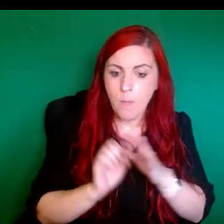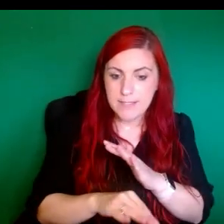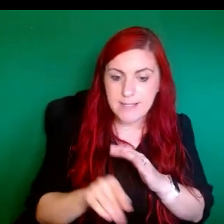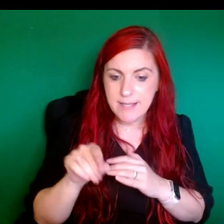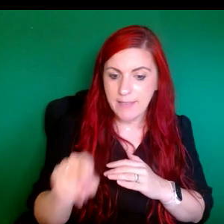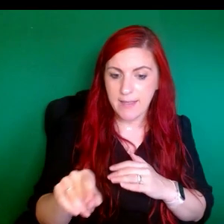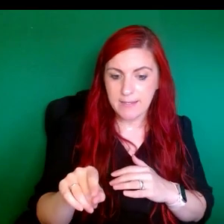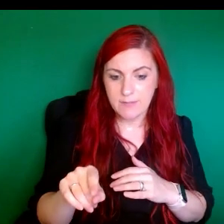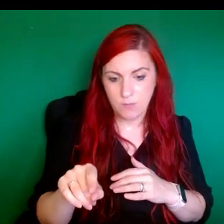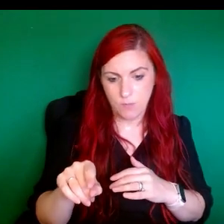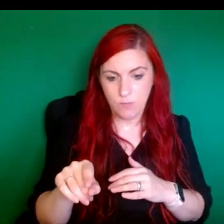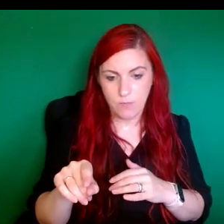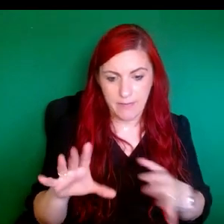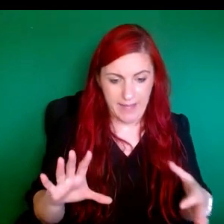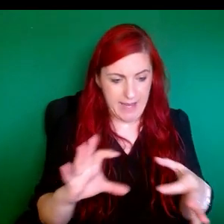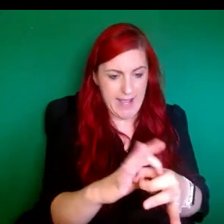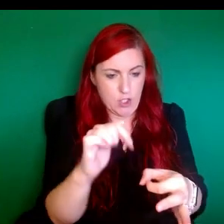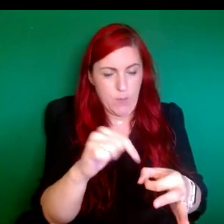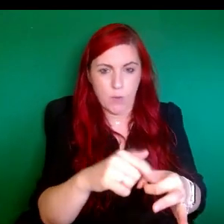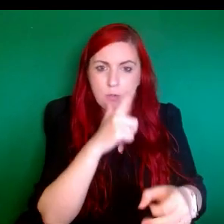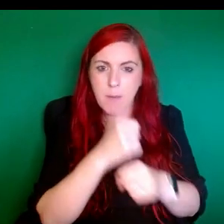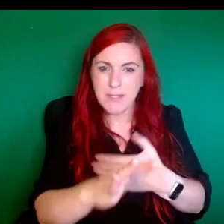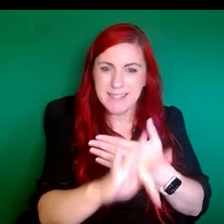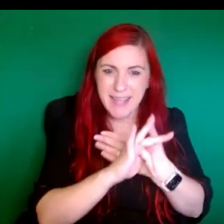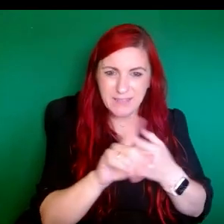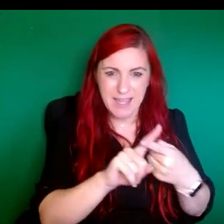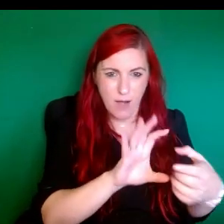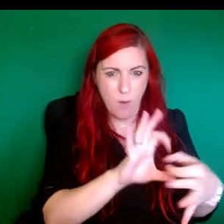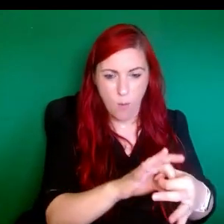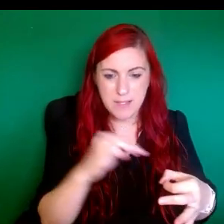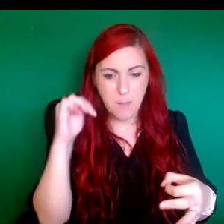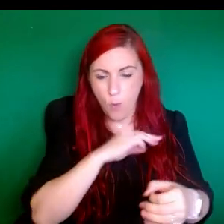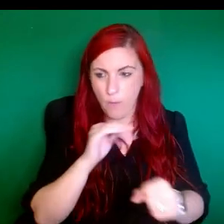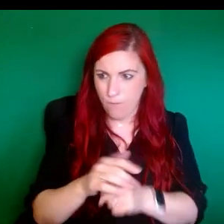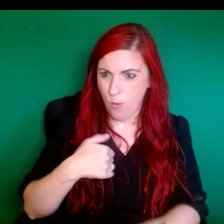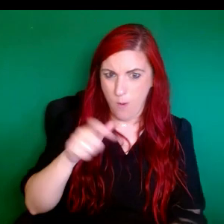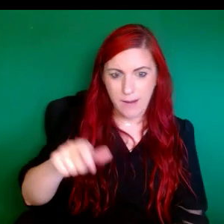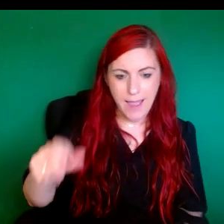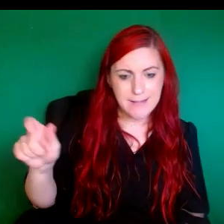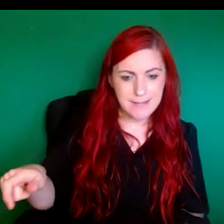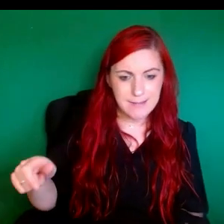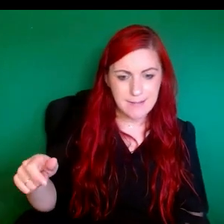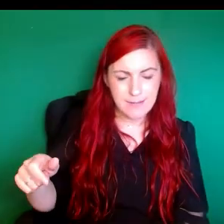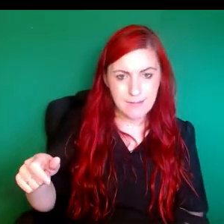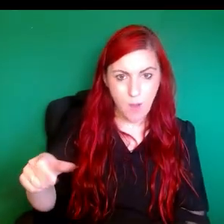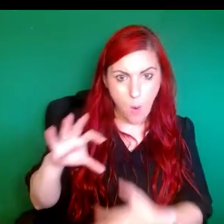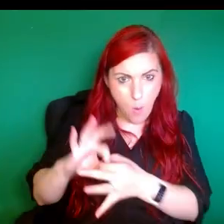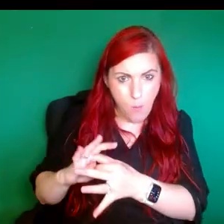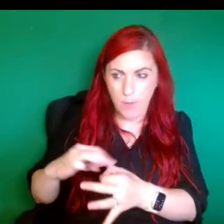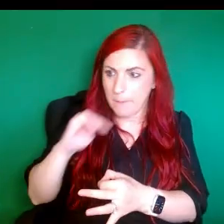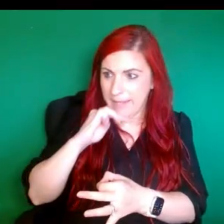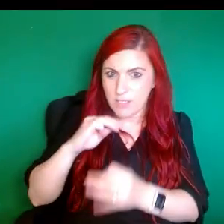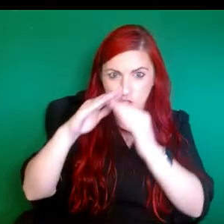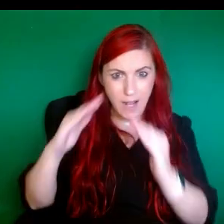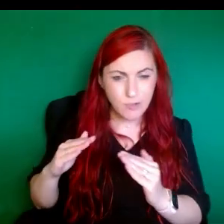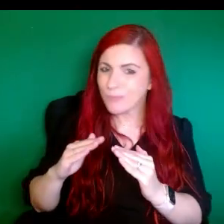and home, and that was very big for our clients also. Having a home is not only about having shelter, it's about having a stable base,